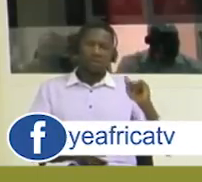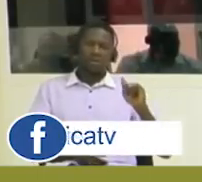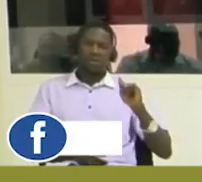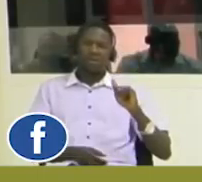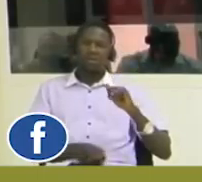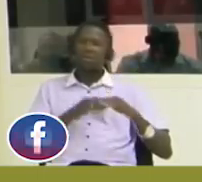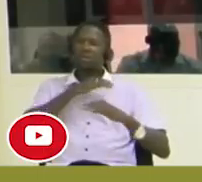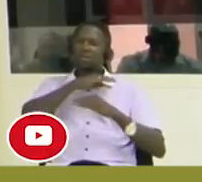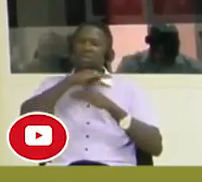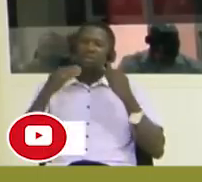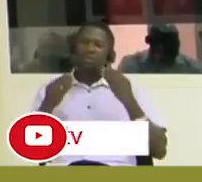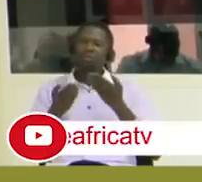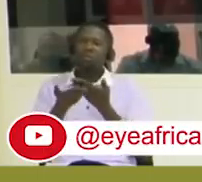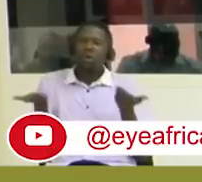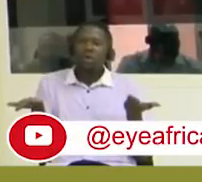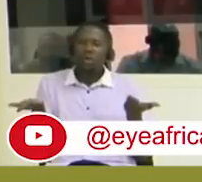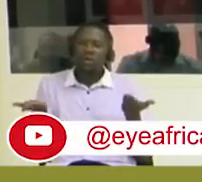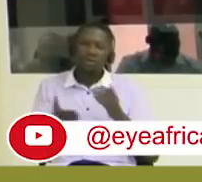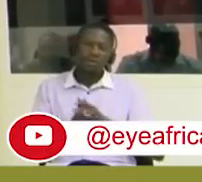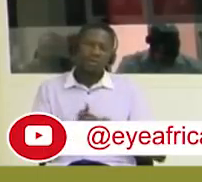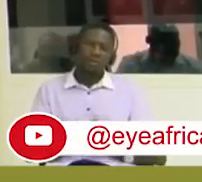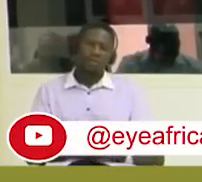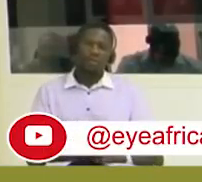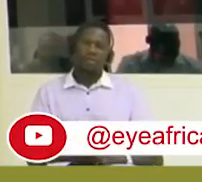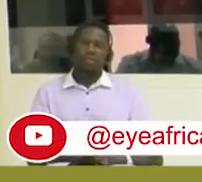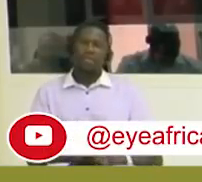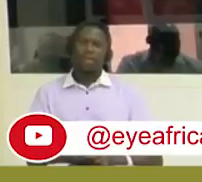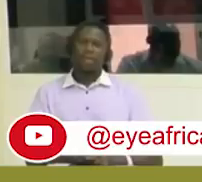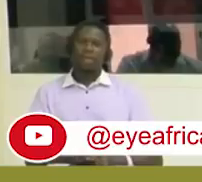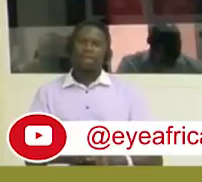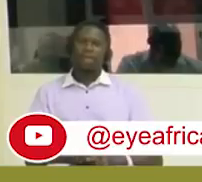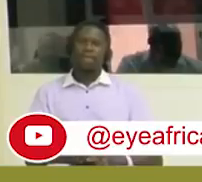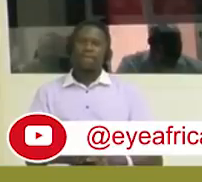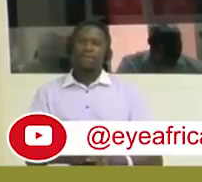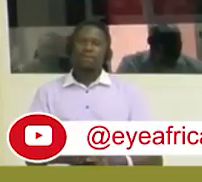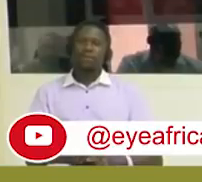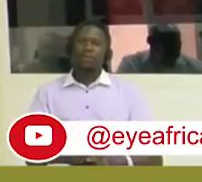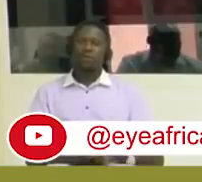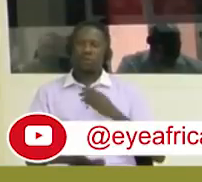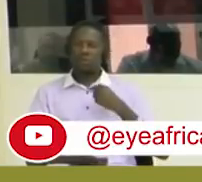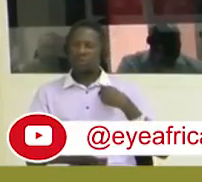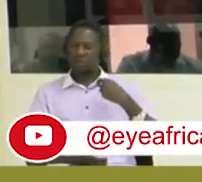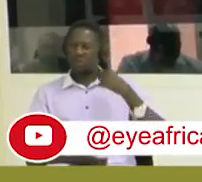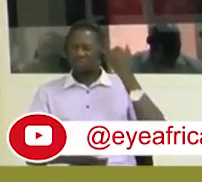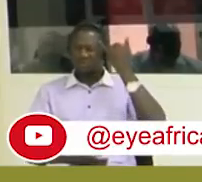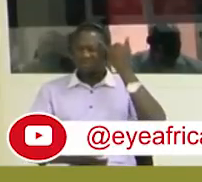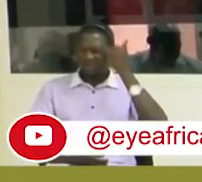Well, to the best of my knowledge,